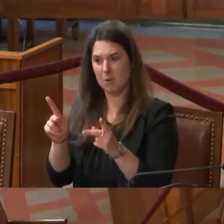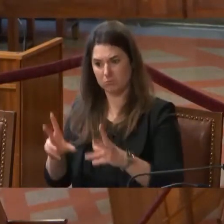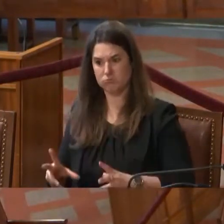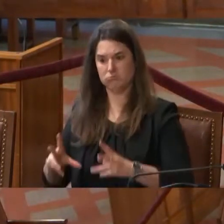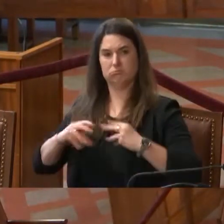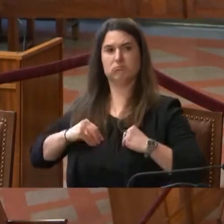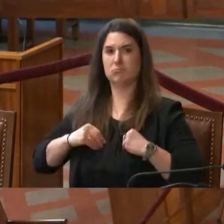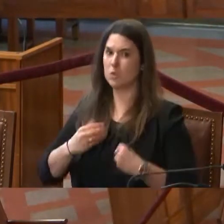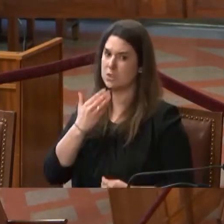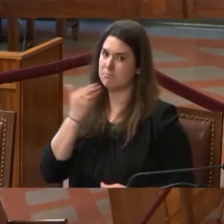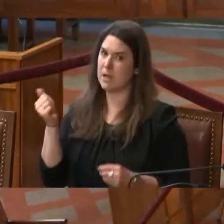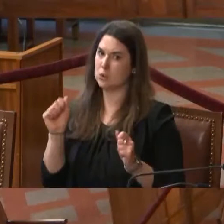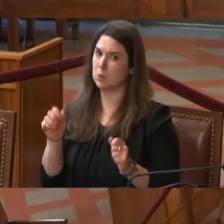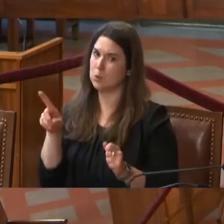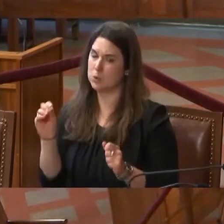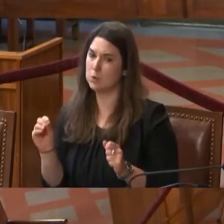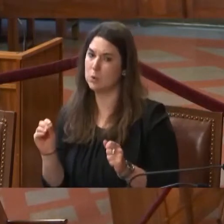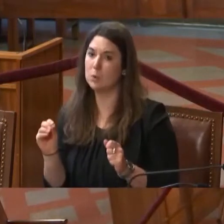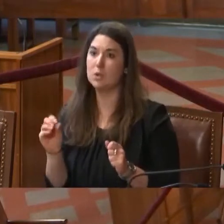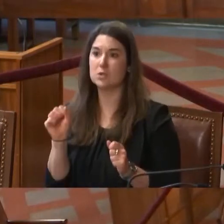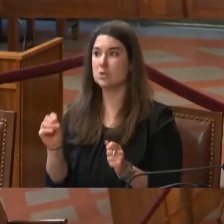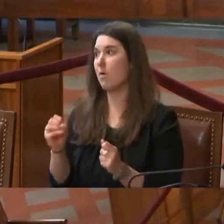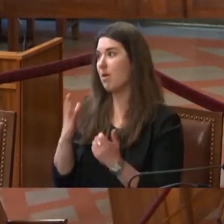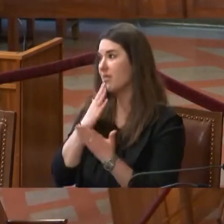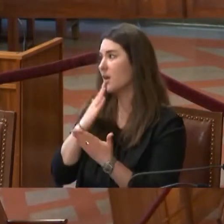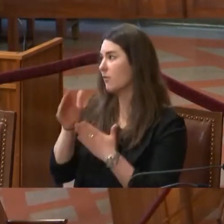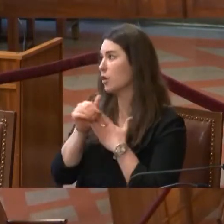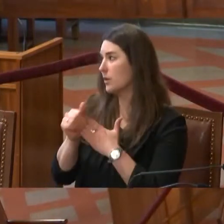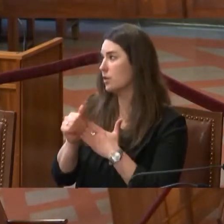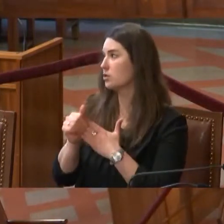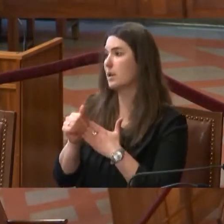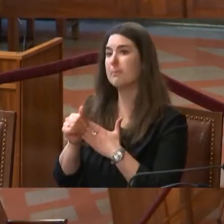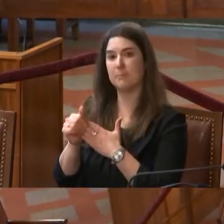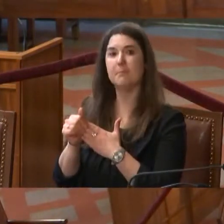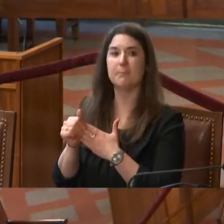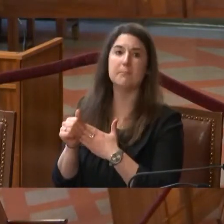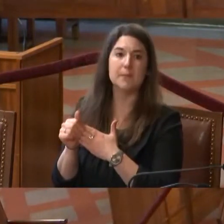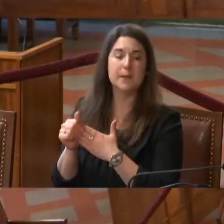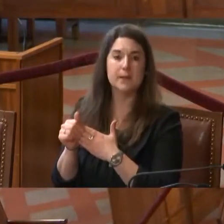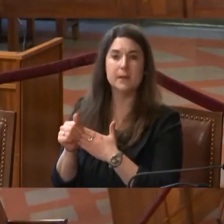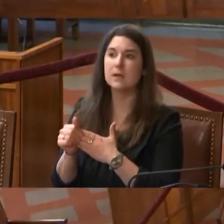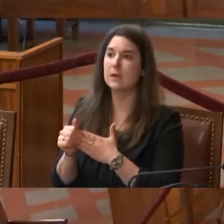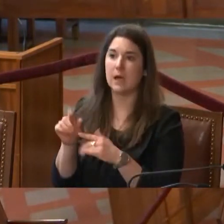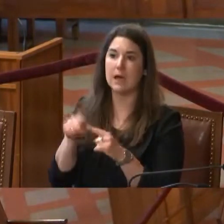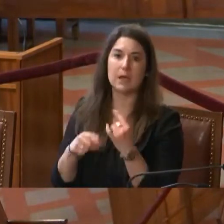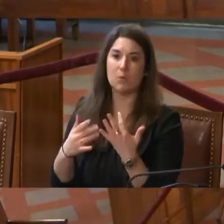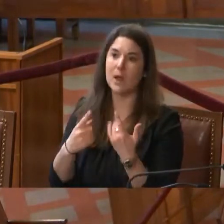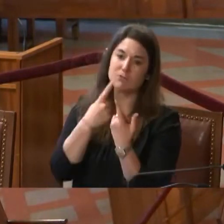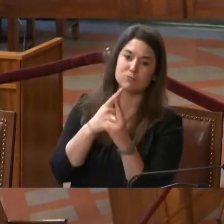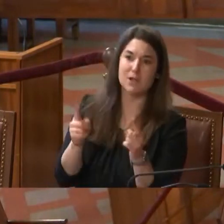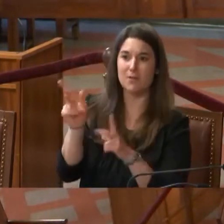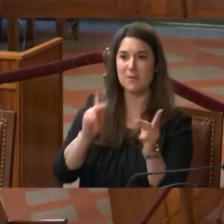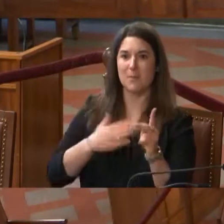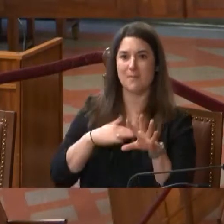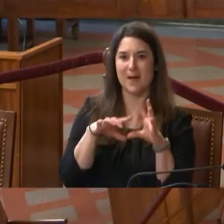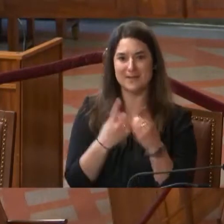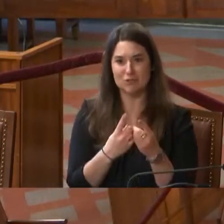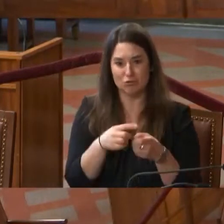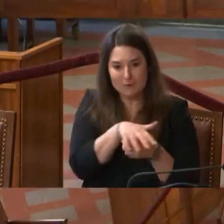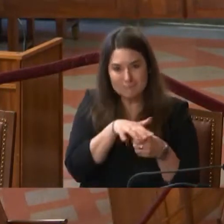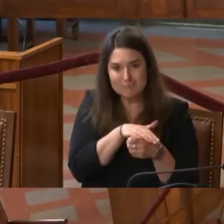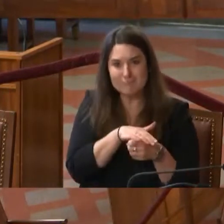the best thing that you could have done. So thanks for your leadership on it. You know, I can't wait to tell the people in my district